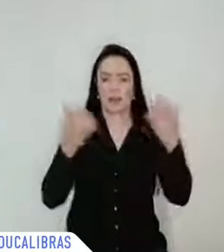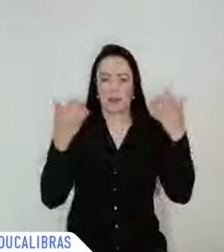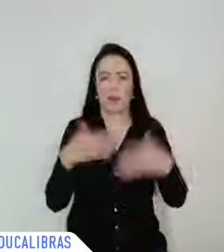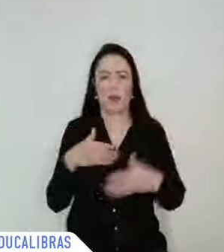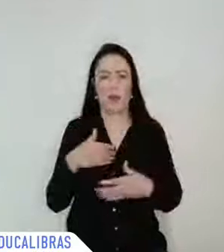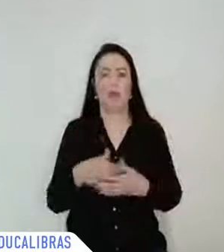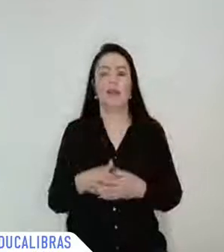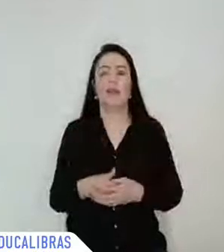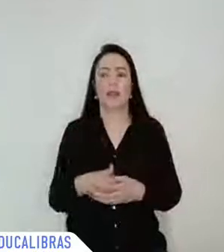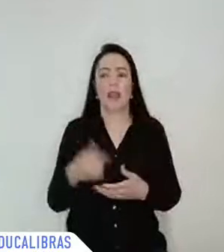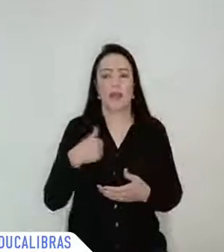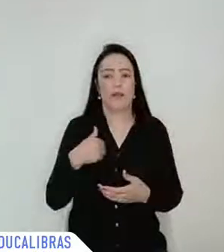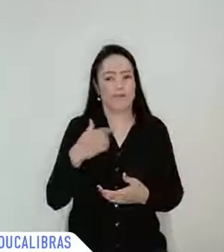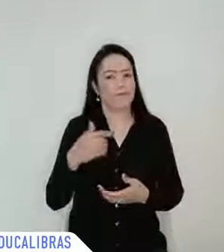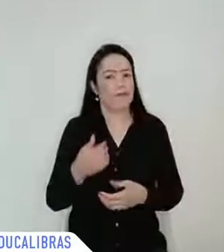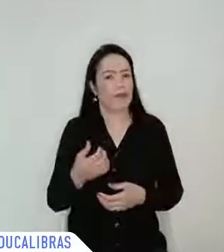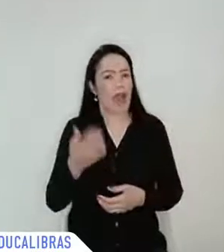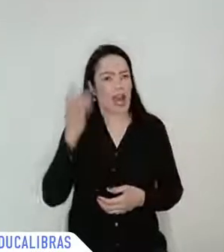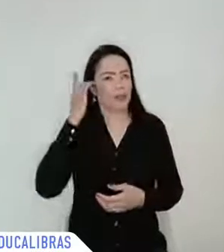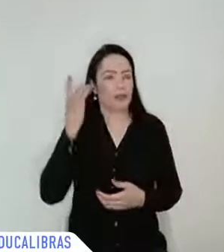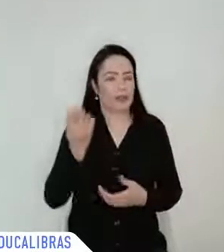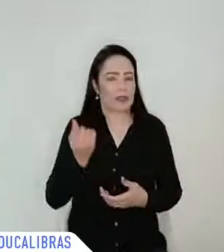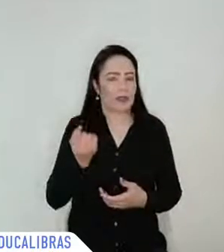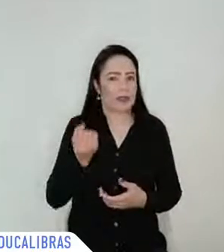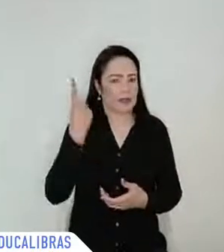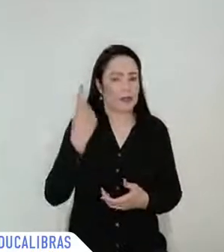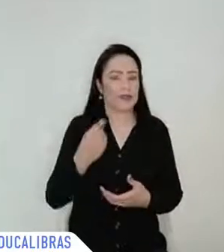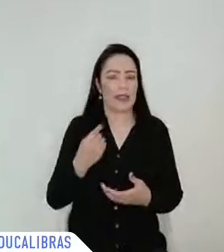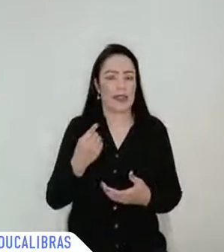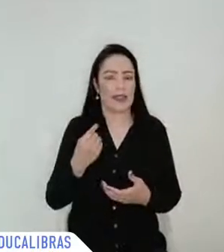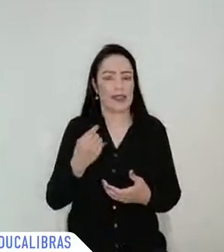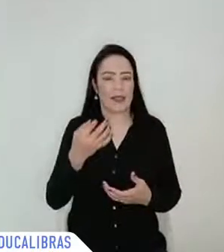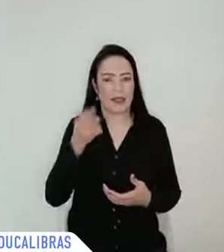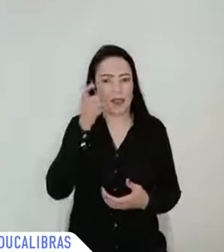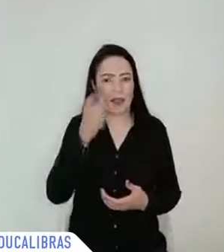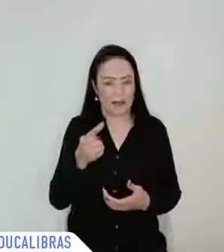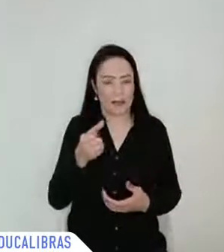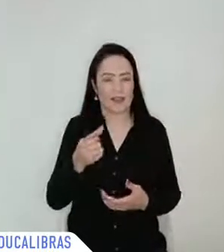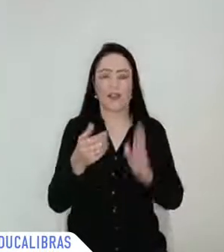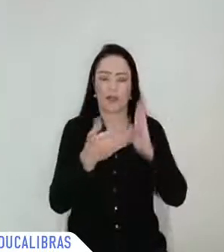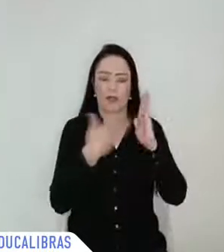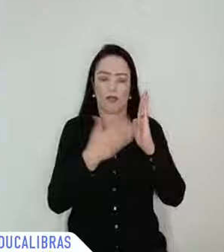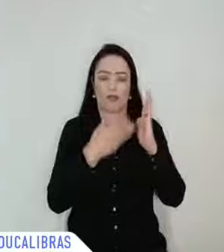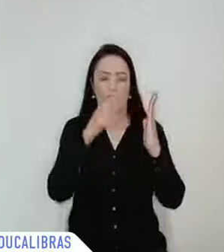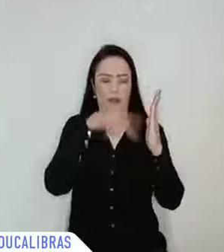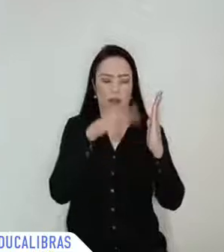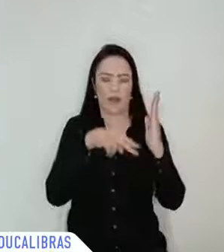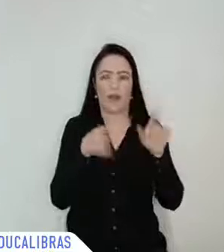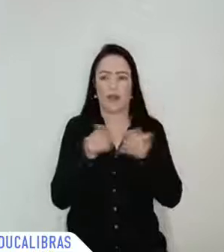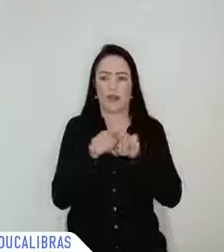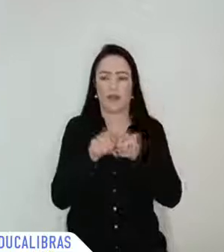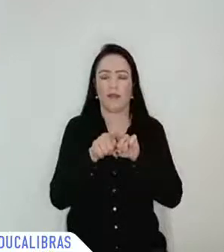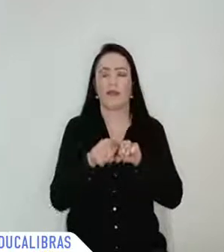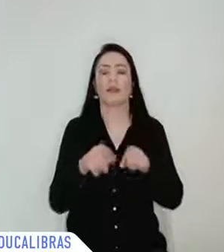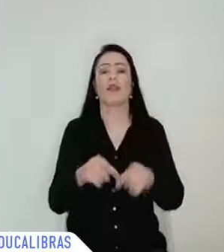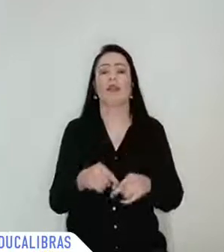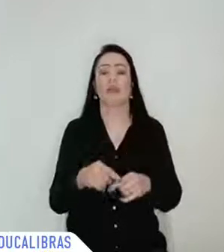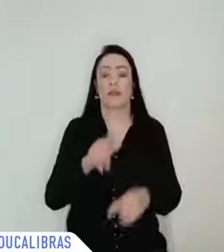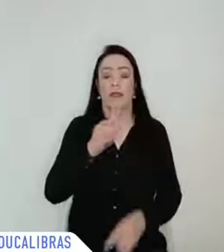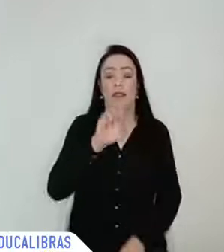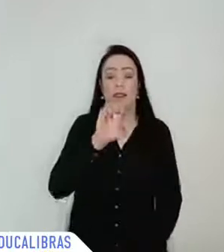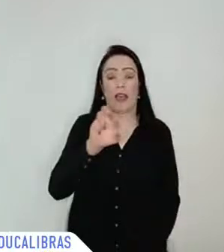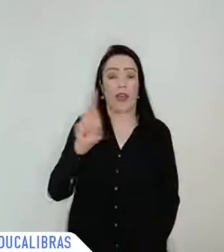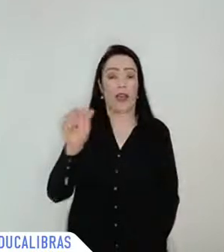Just one thing I'd like to talk to Emmanuel to, which is something curious, but I read in João César de